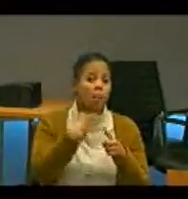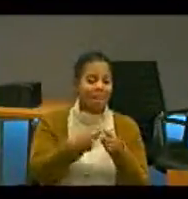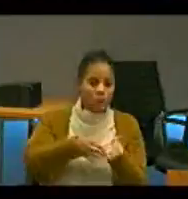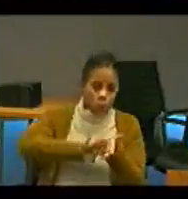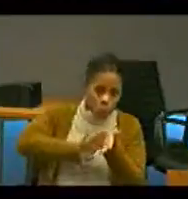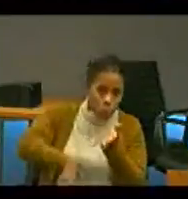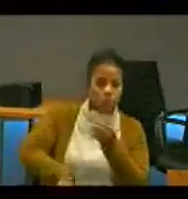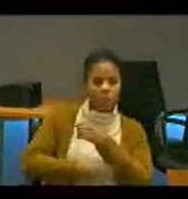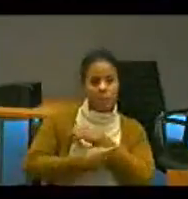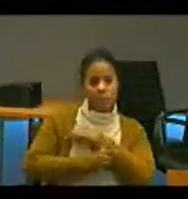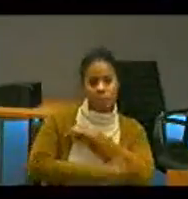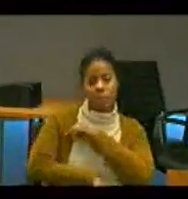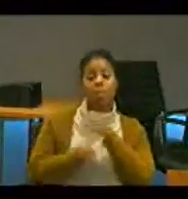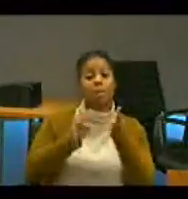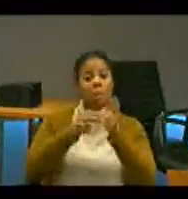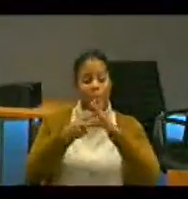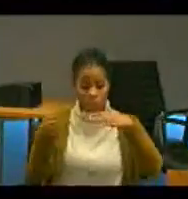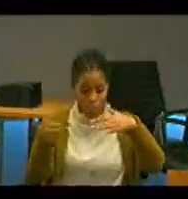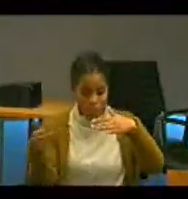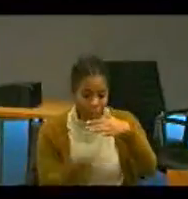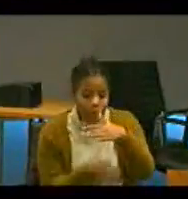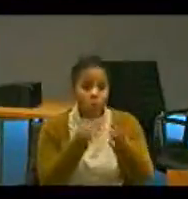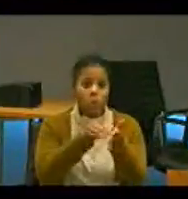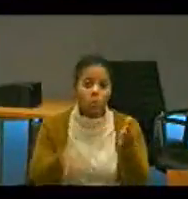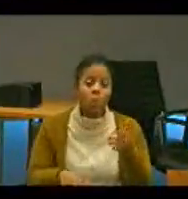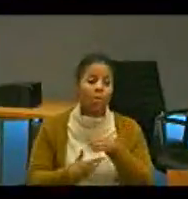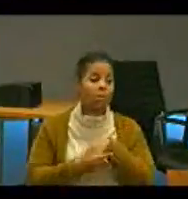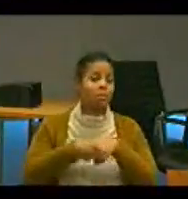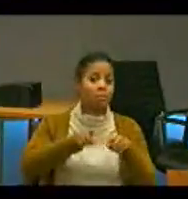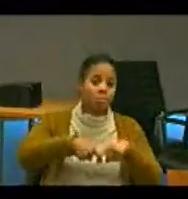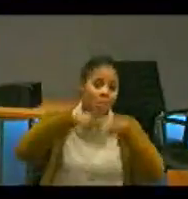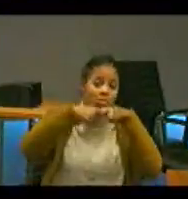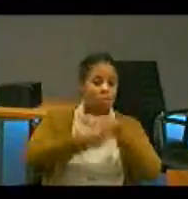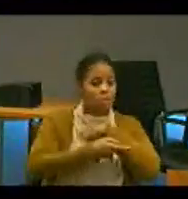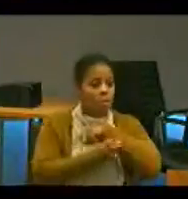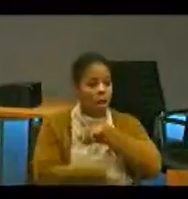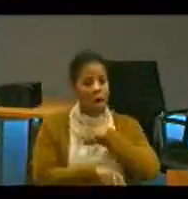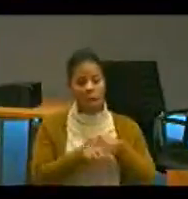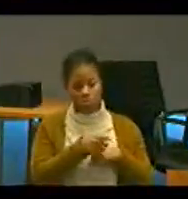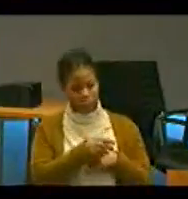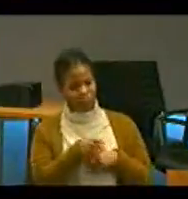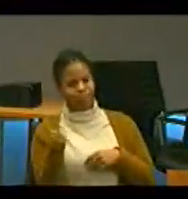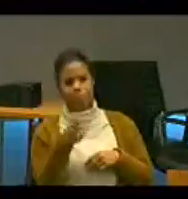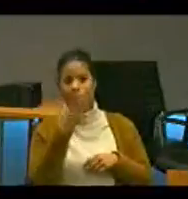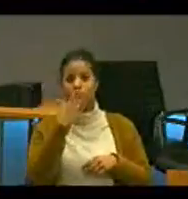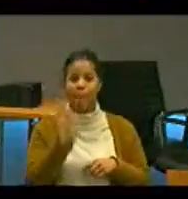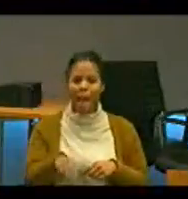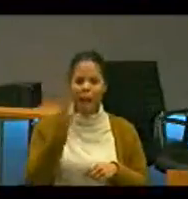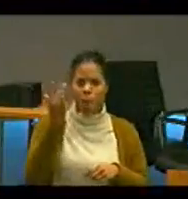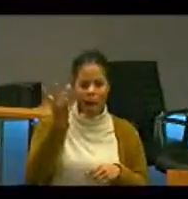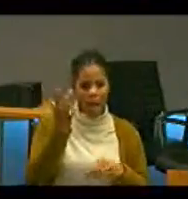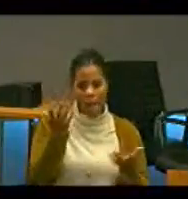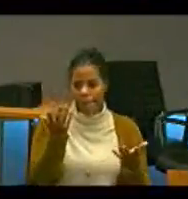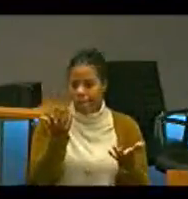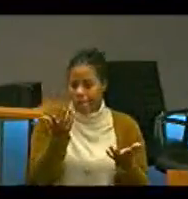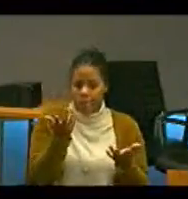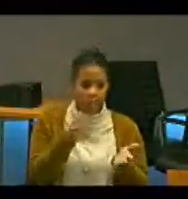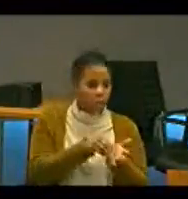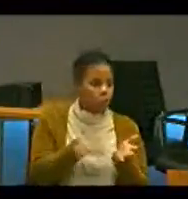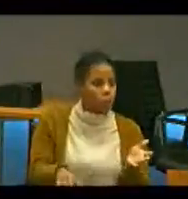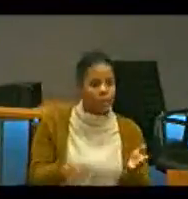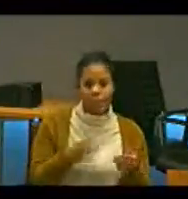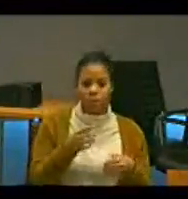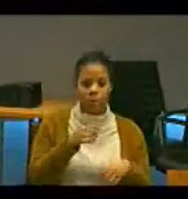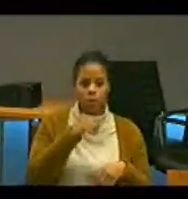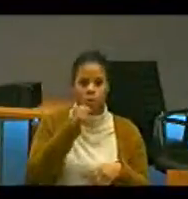is excluding students, suspensions, expulsions, saying they're bad because students don't receive instruction.